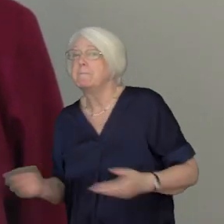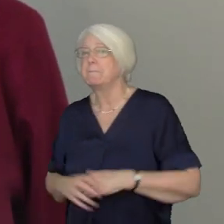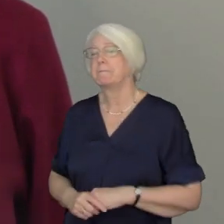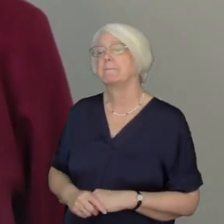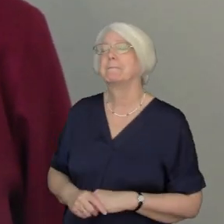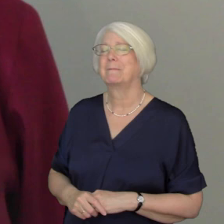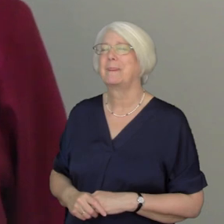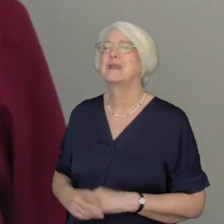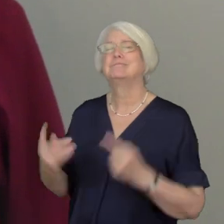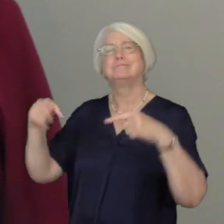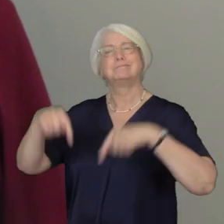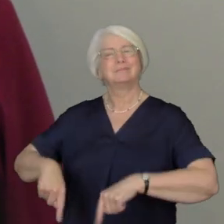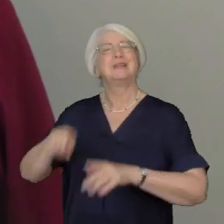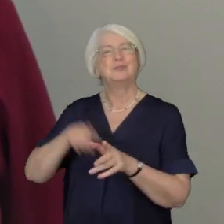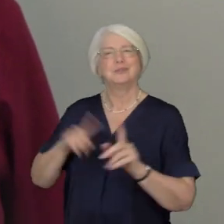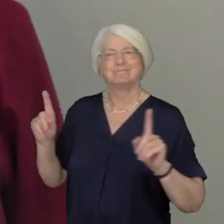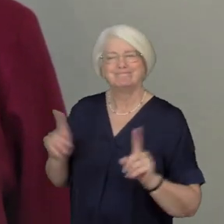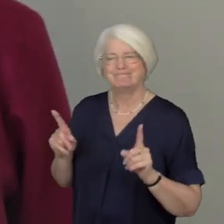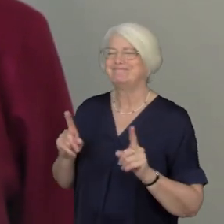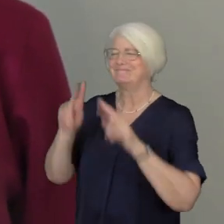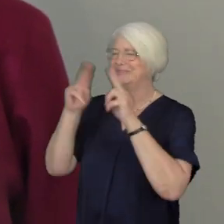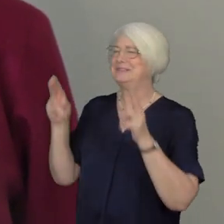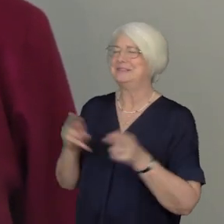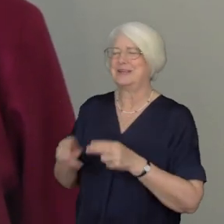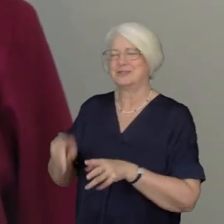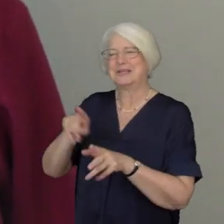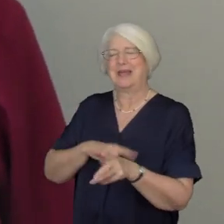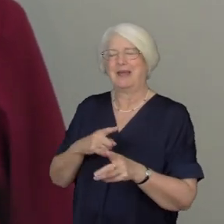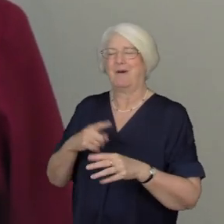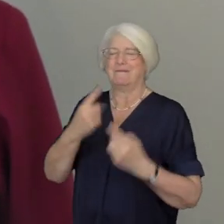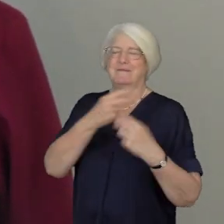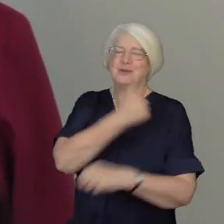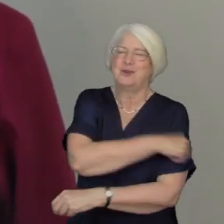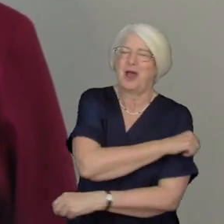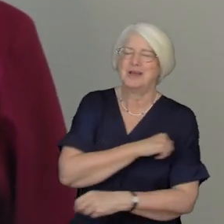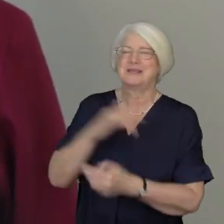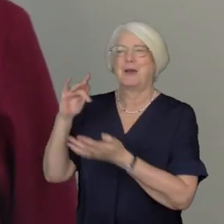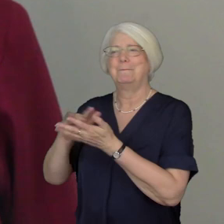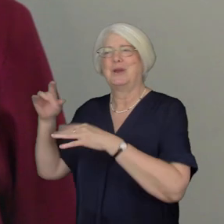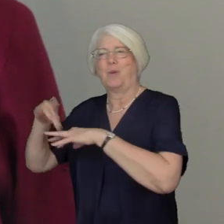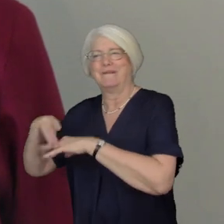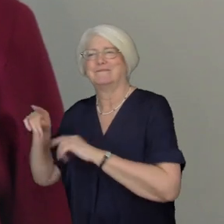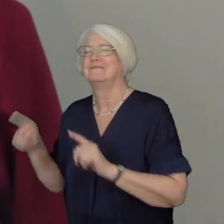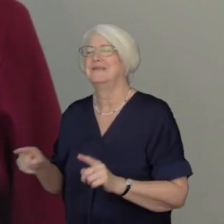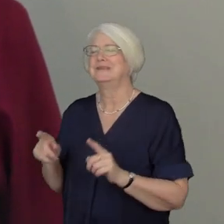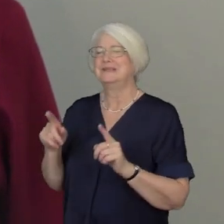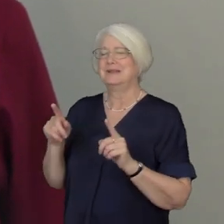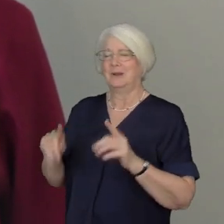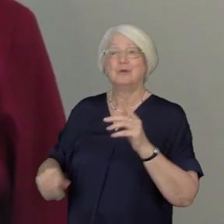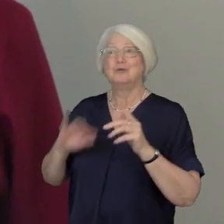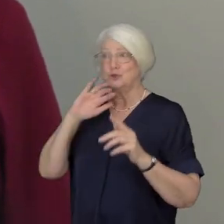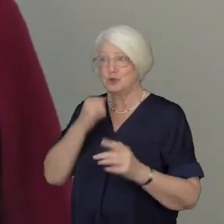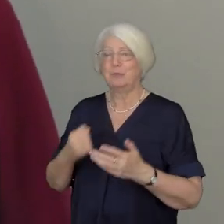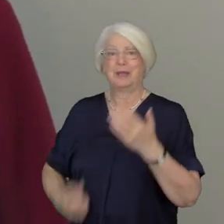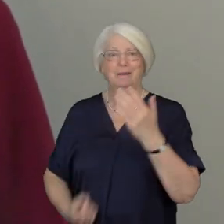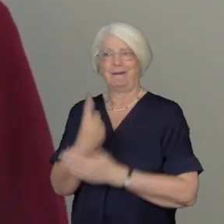This year is the International Year of the Nurse and Midwife. It would have been filled with events to celebrate their